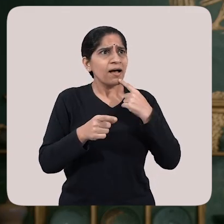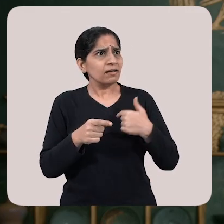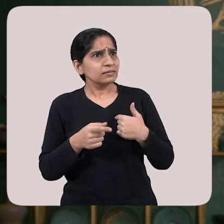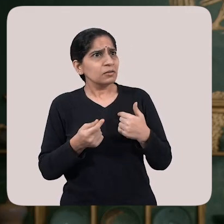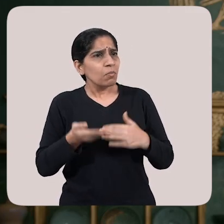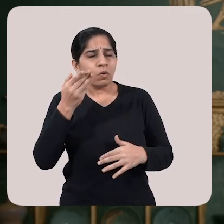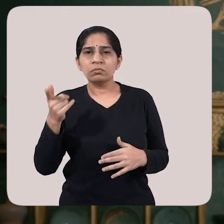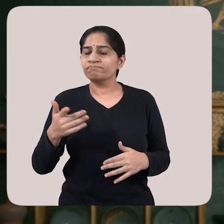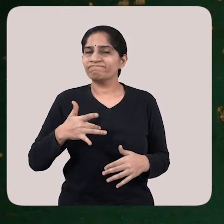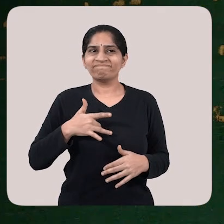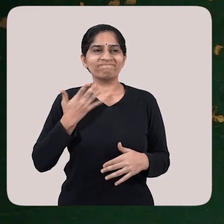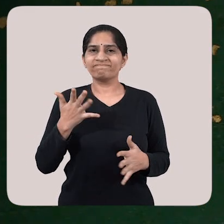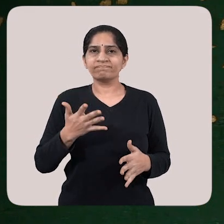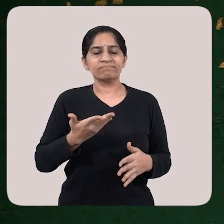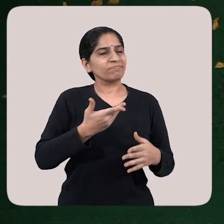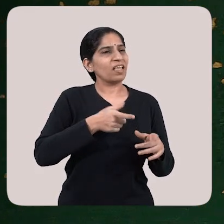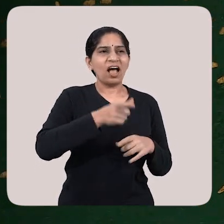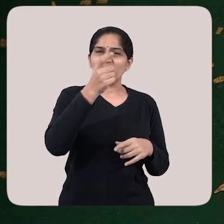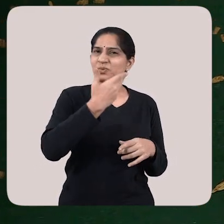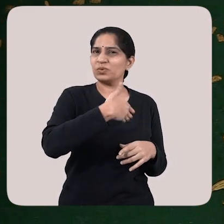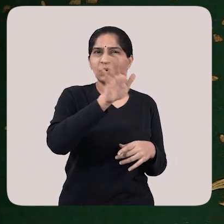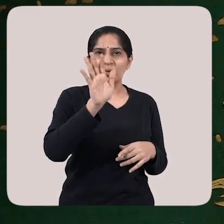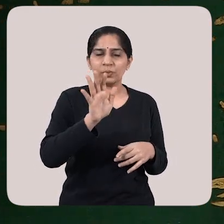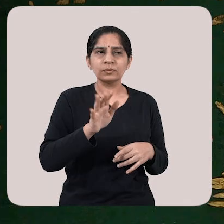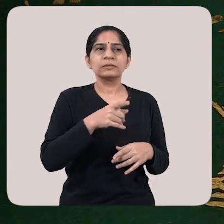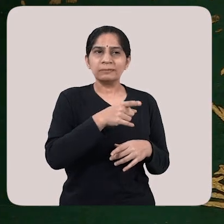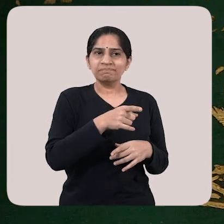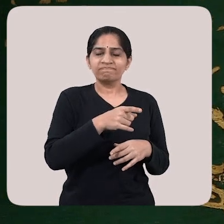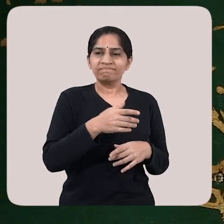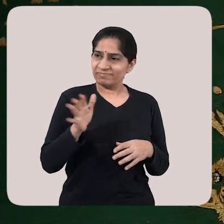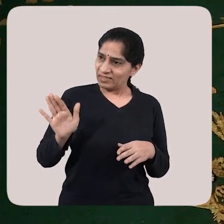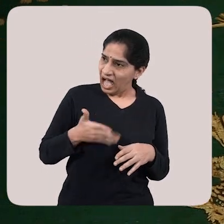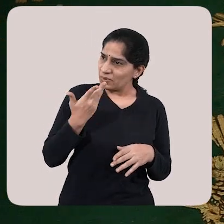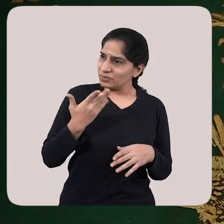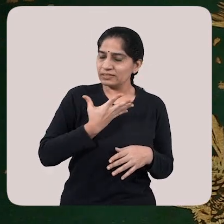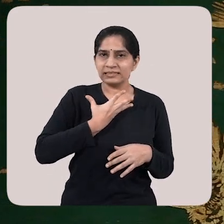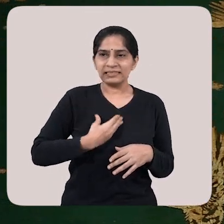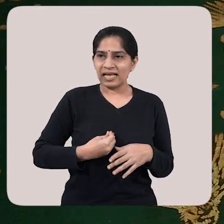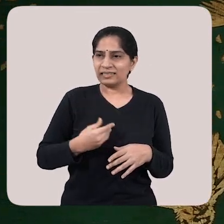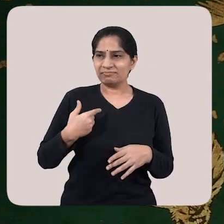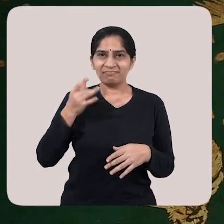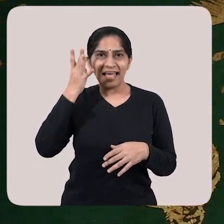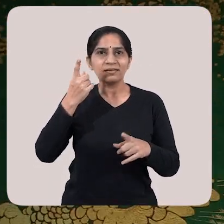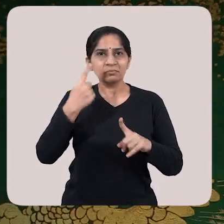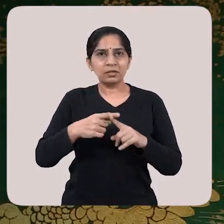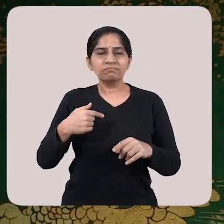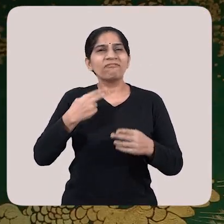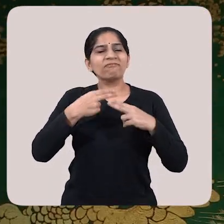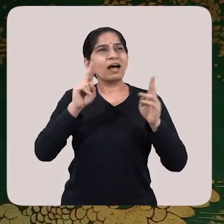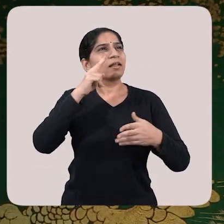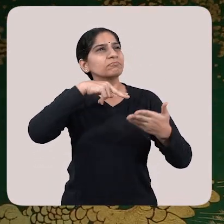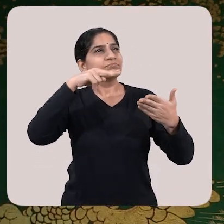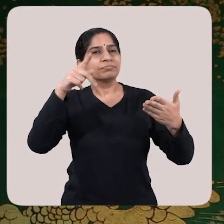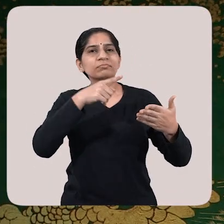ultimately banished Whistler from his home, but not before the artist painted a final rendering of their dissolving relationship,